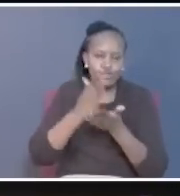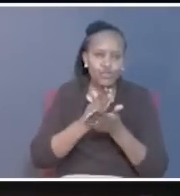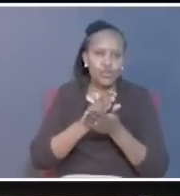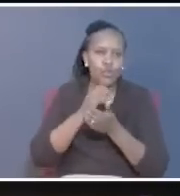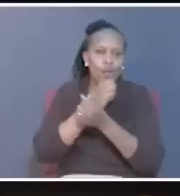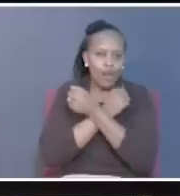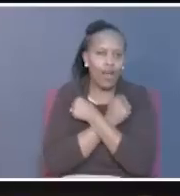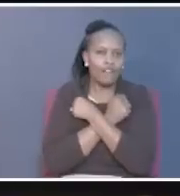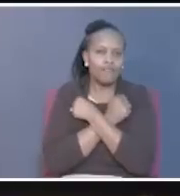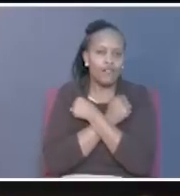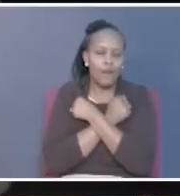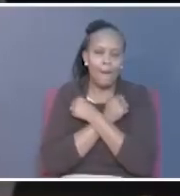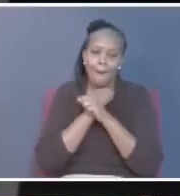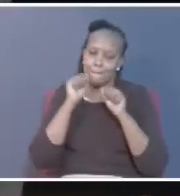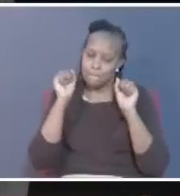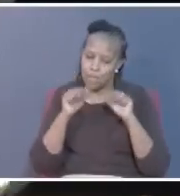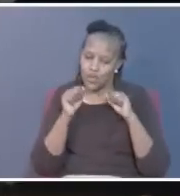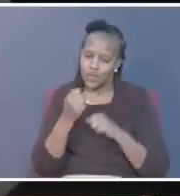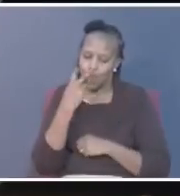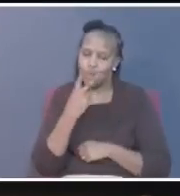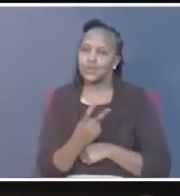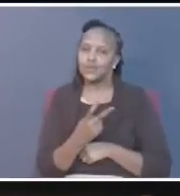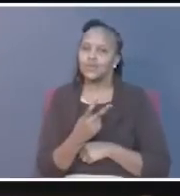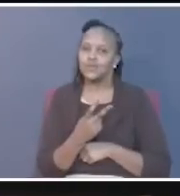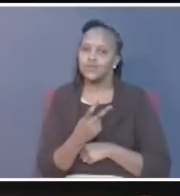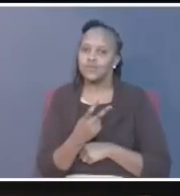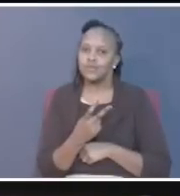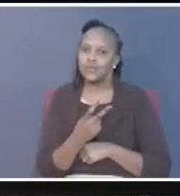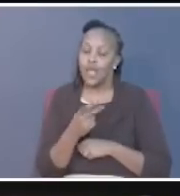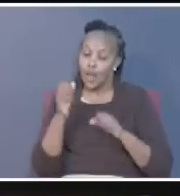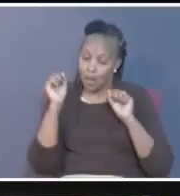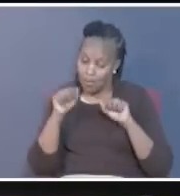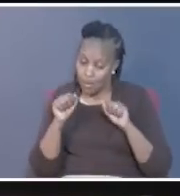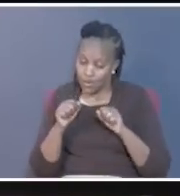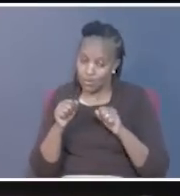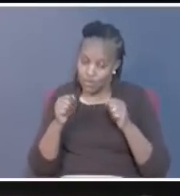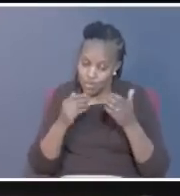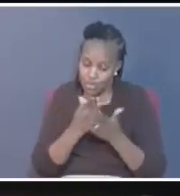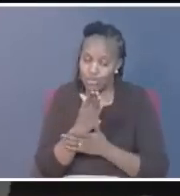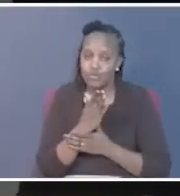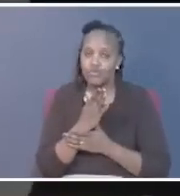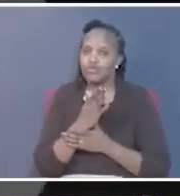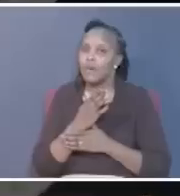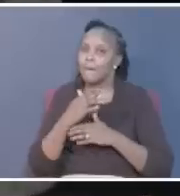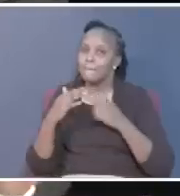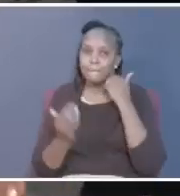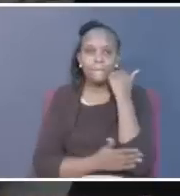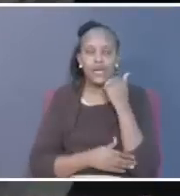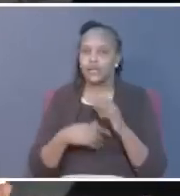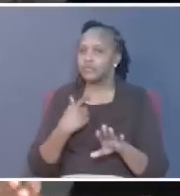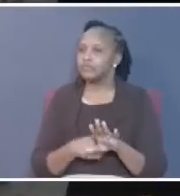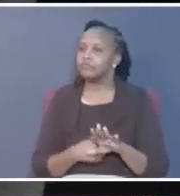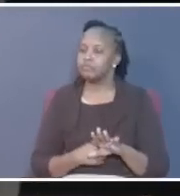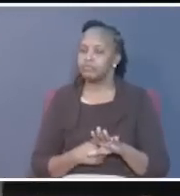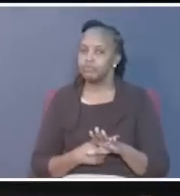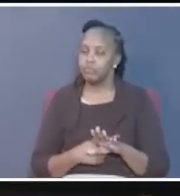and concern, a helping hand to get them through a dark season. Allow me